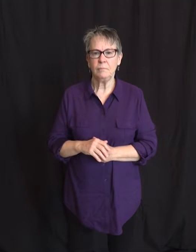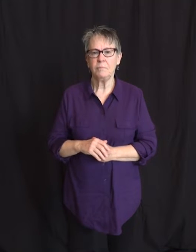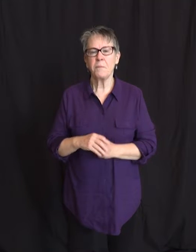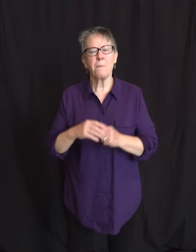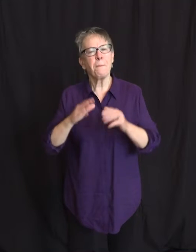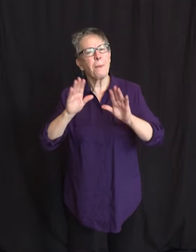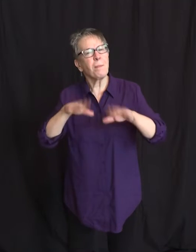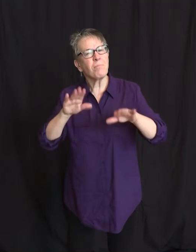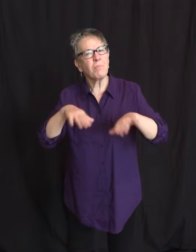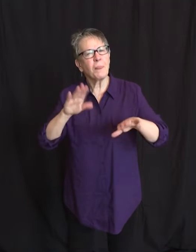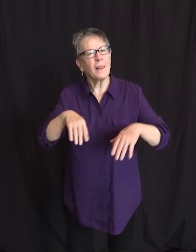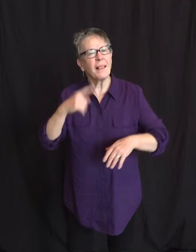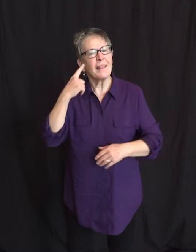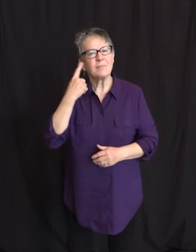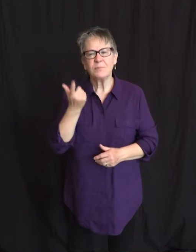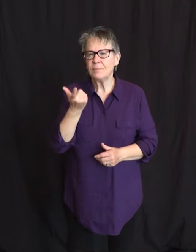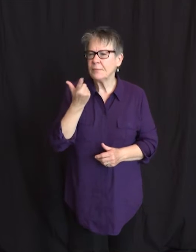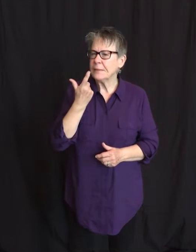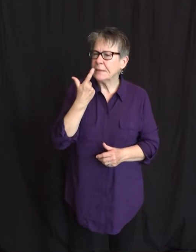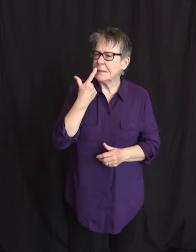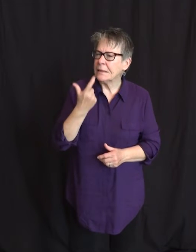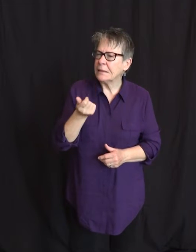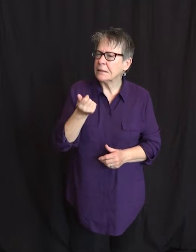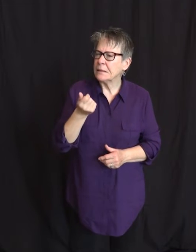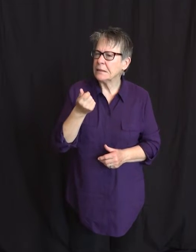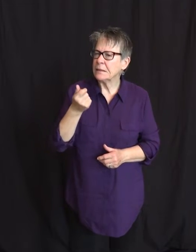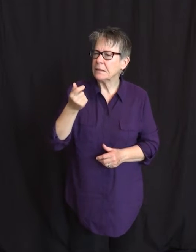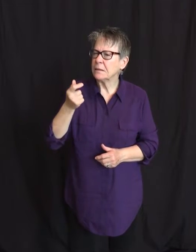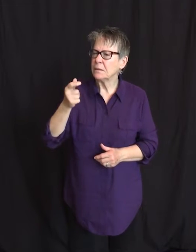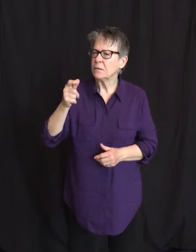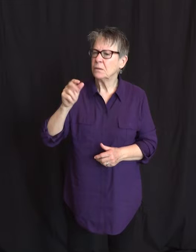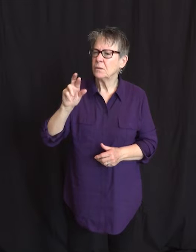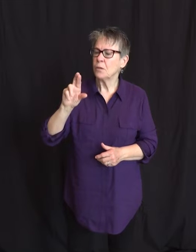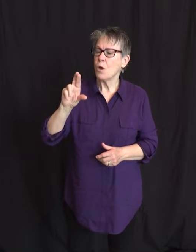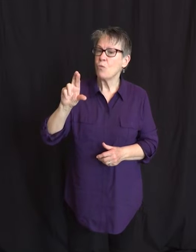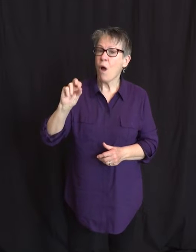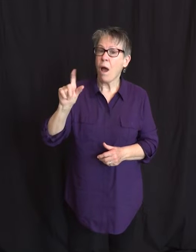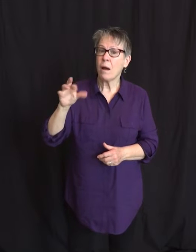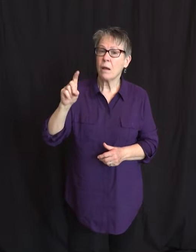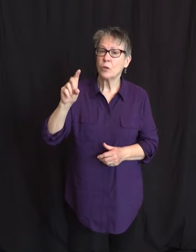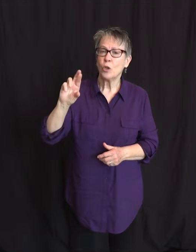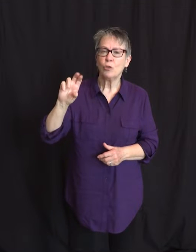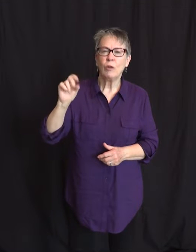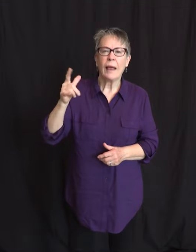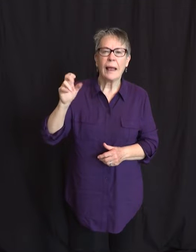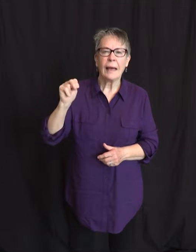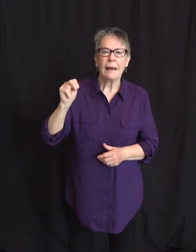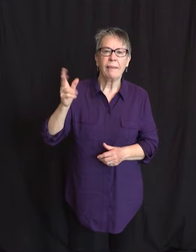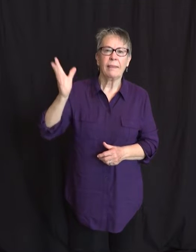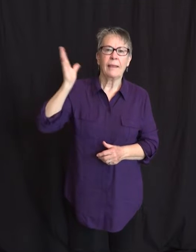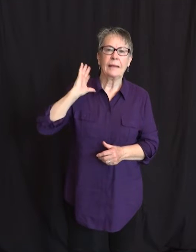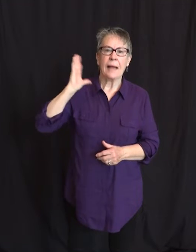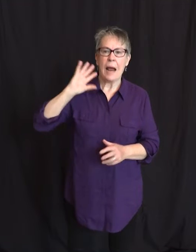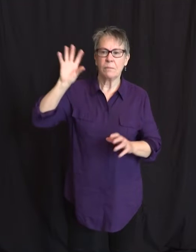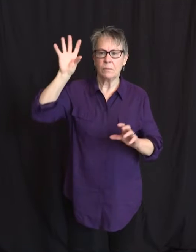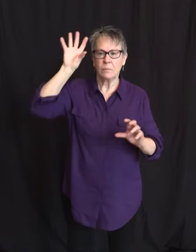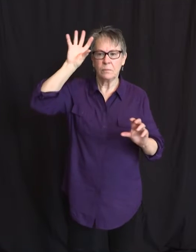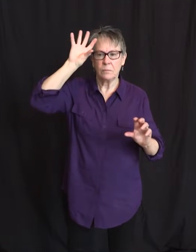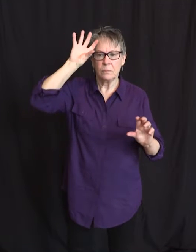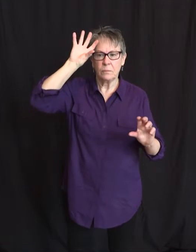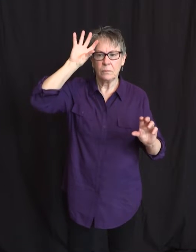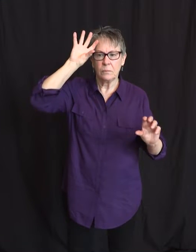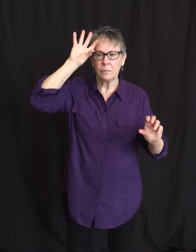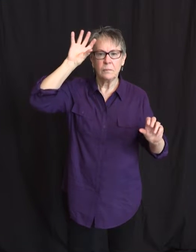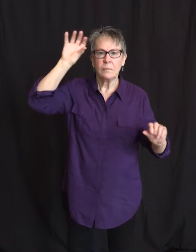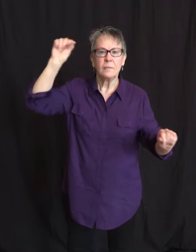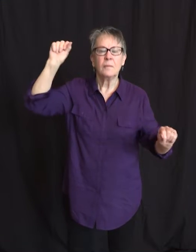shot, but I always admired Ronald Reagan as a guy who could seize the moment. But I got to call him out on this. When he said